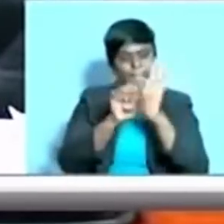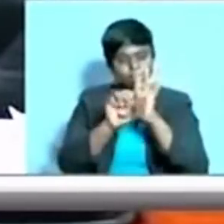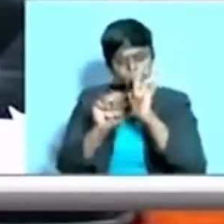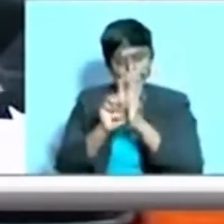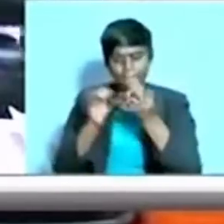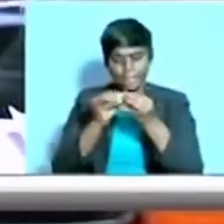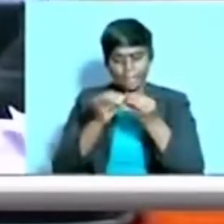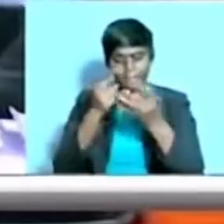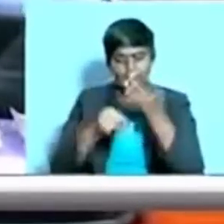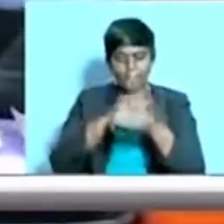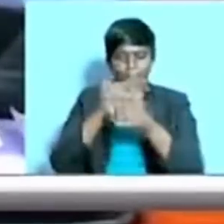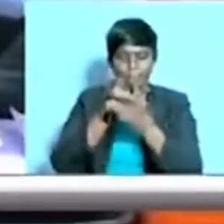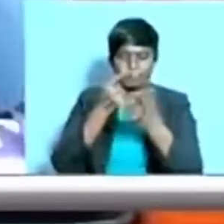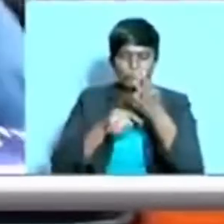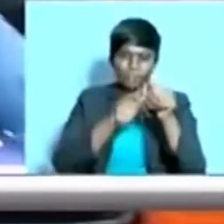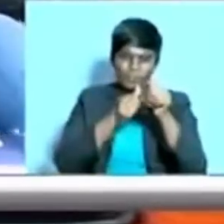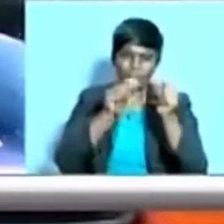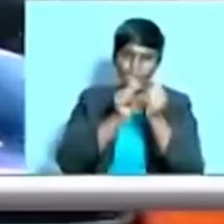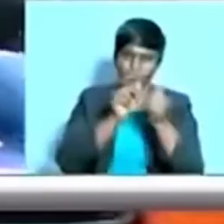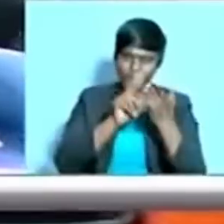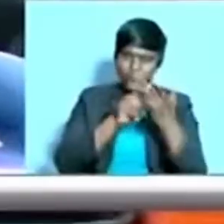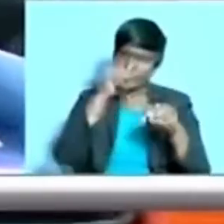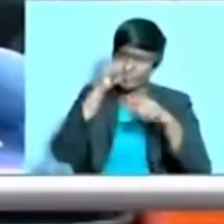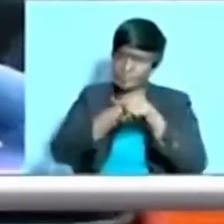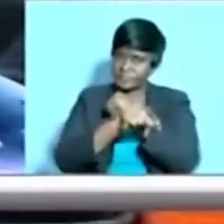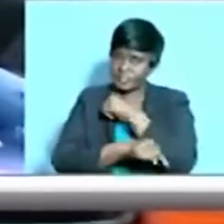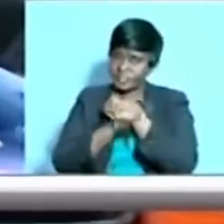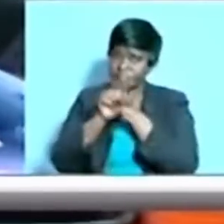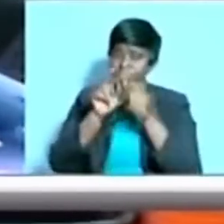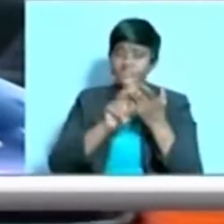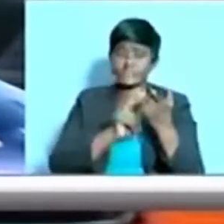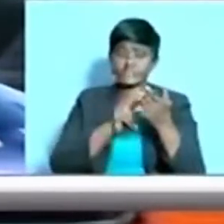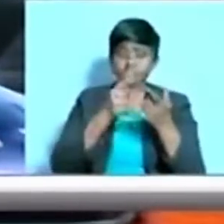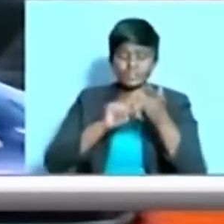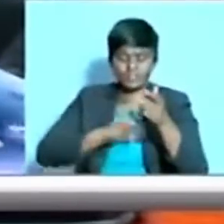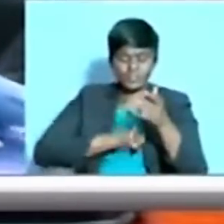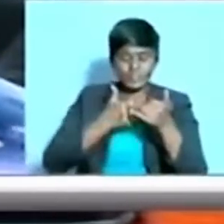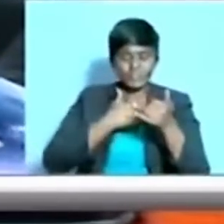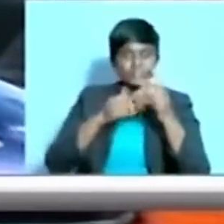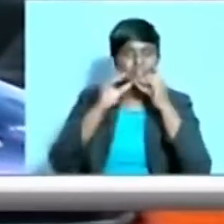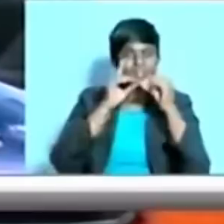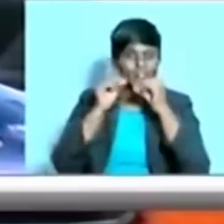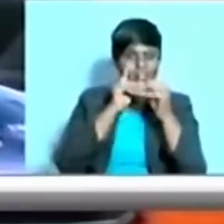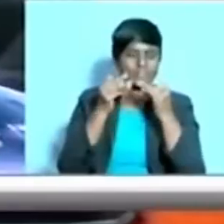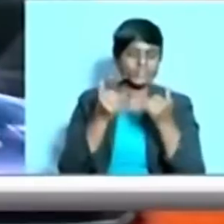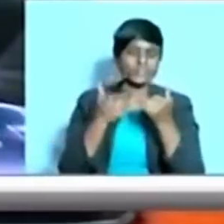examples that are in line with the content of the report that we are discussing.